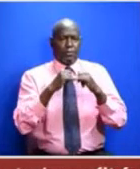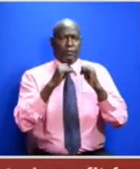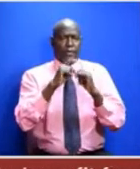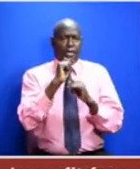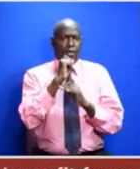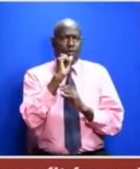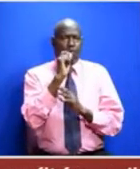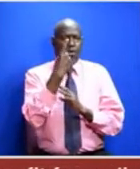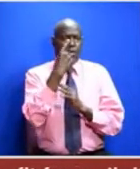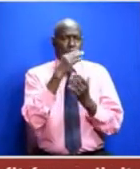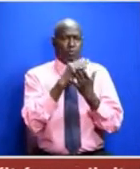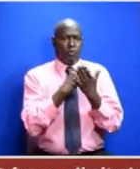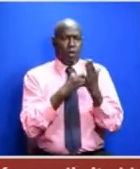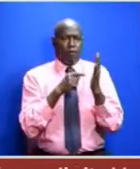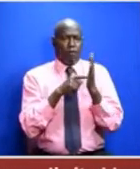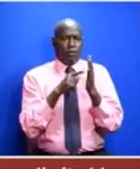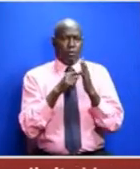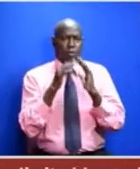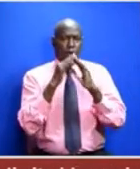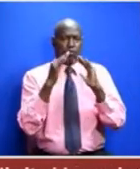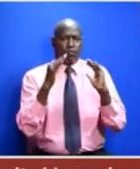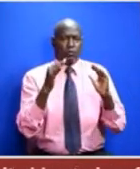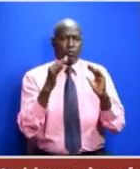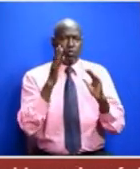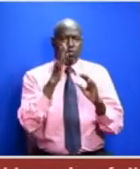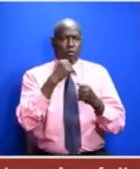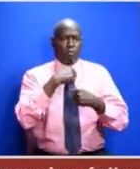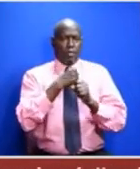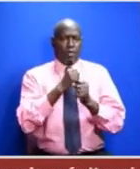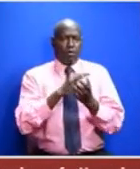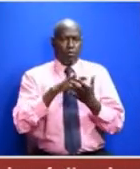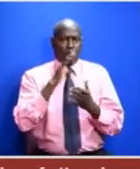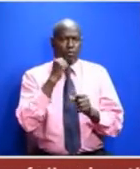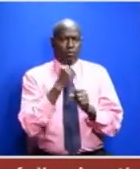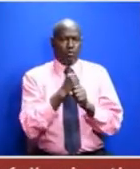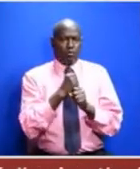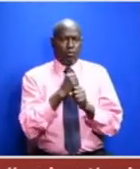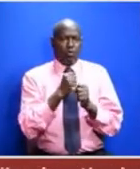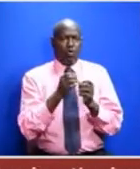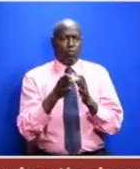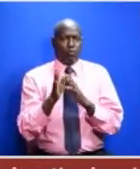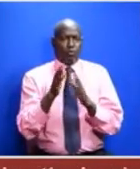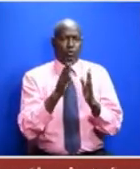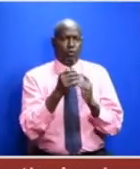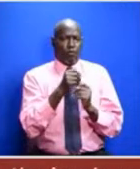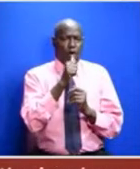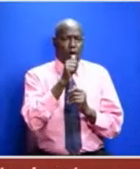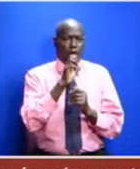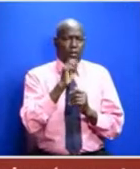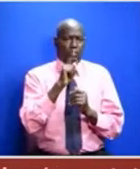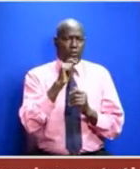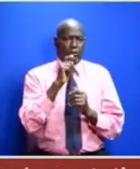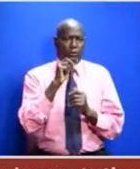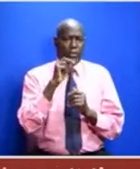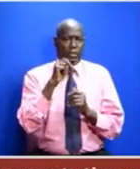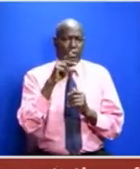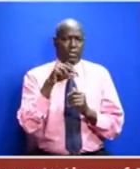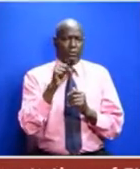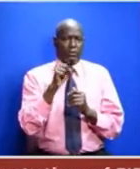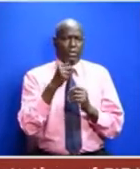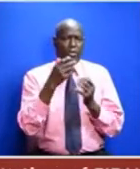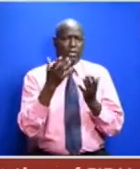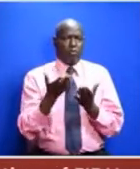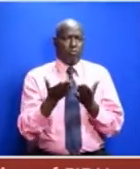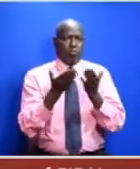Kenya Kwanza program of affordable housing will create more job opportunities for artisans in the quest to cut down on importation of